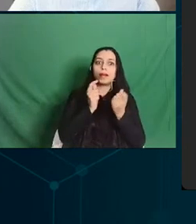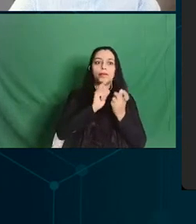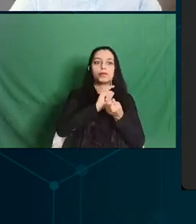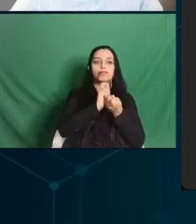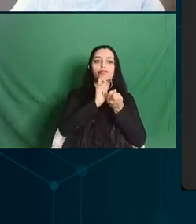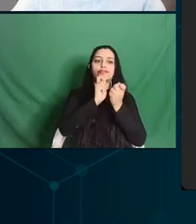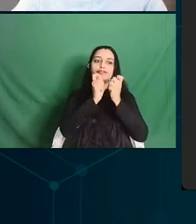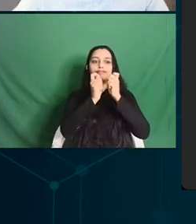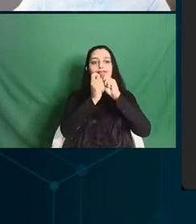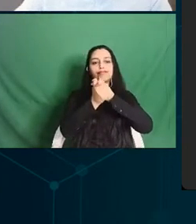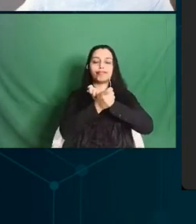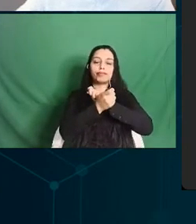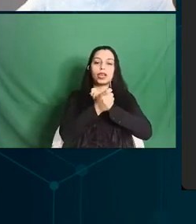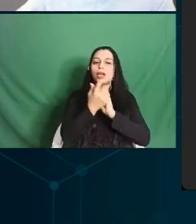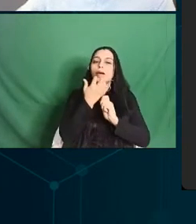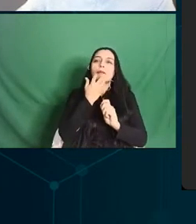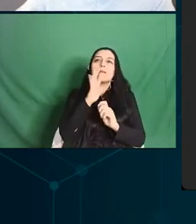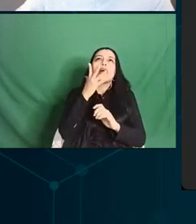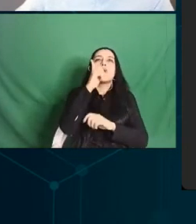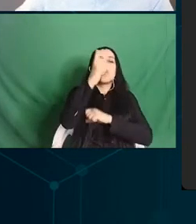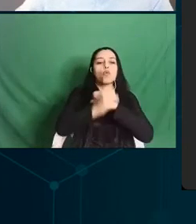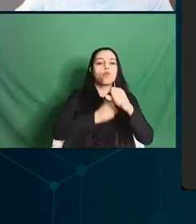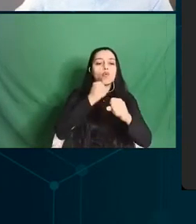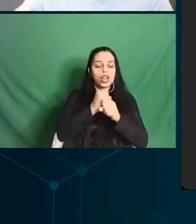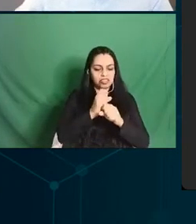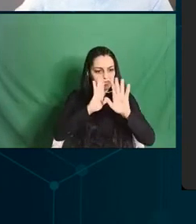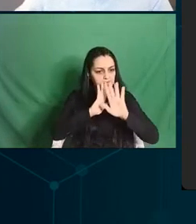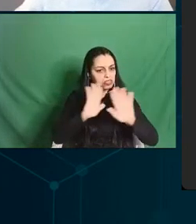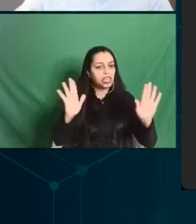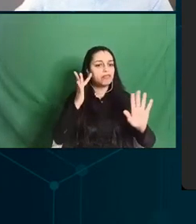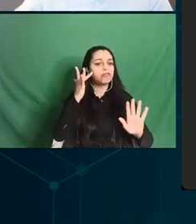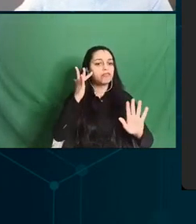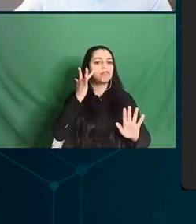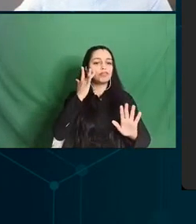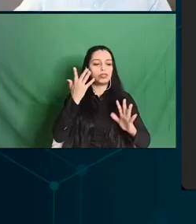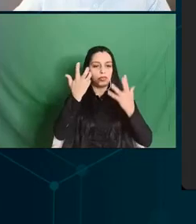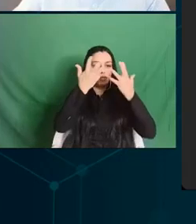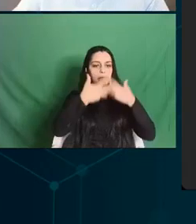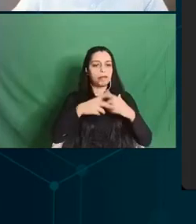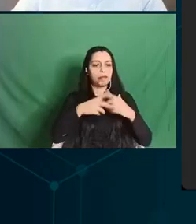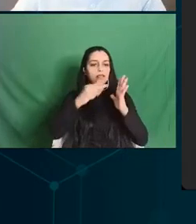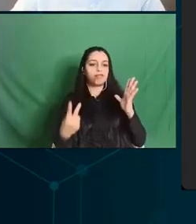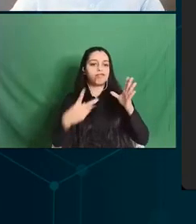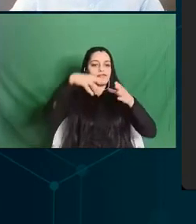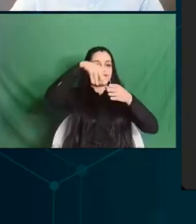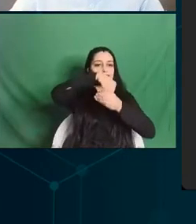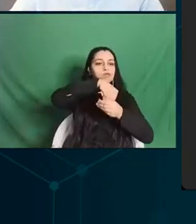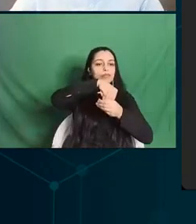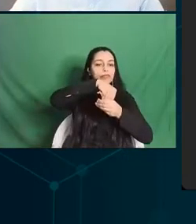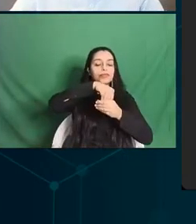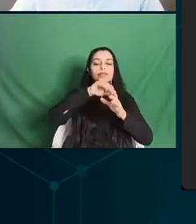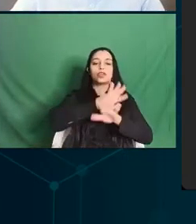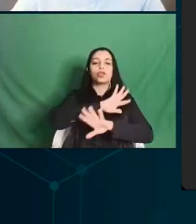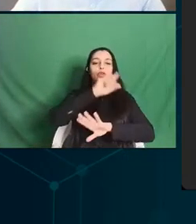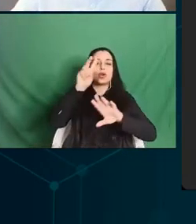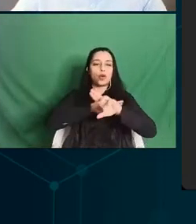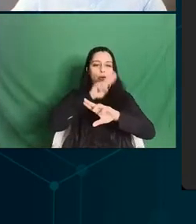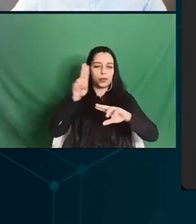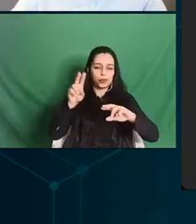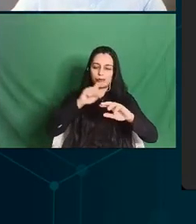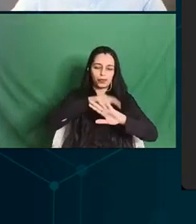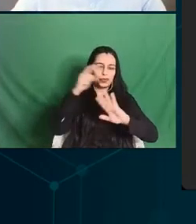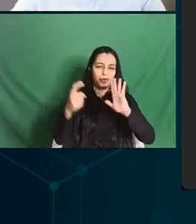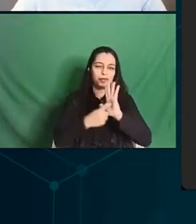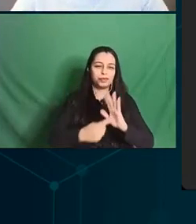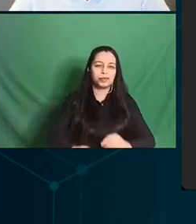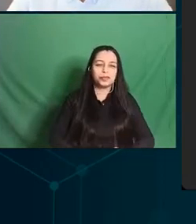mastered a lot of these technologies. I think that's about. I think we've given our message,